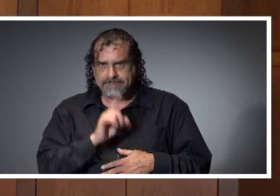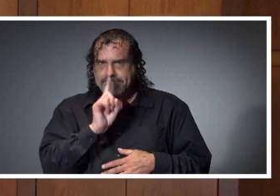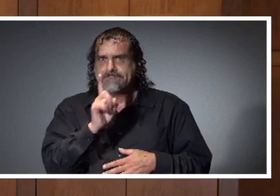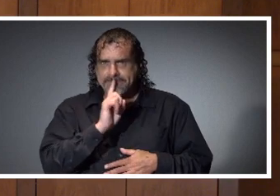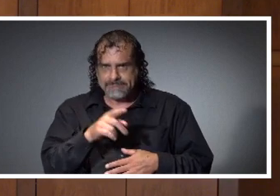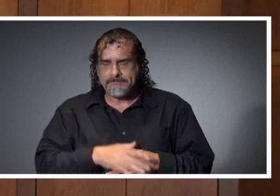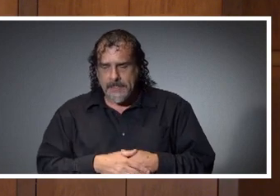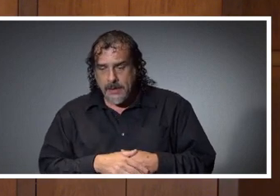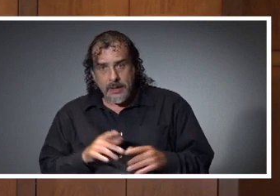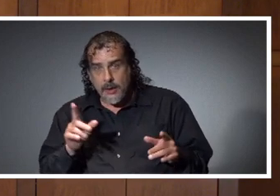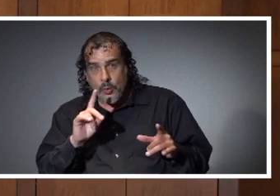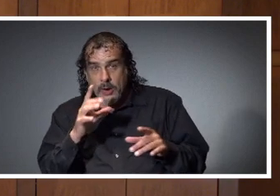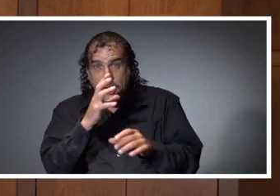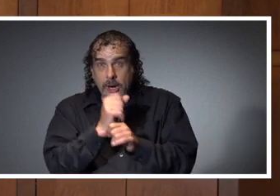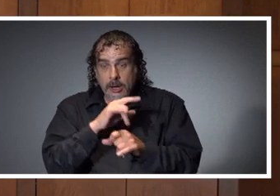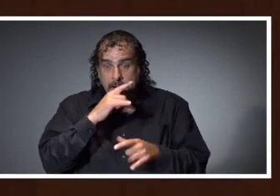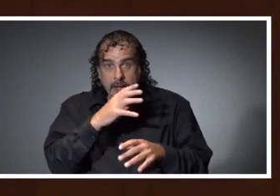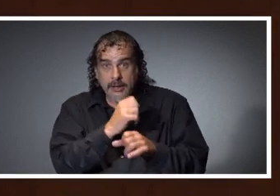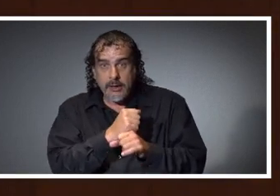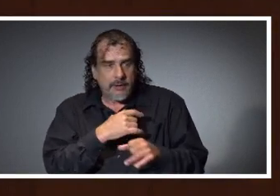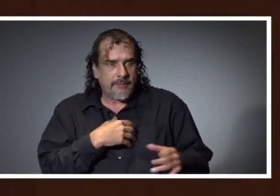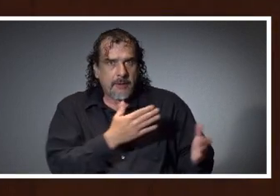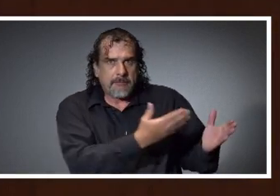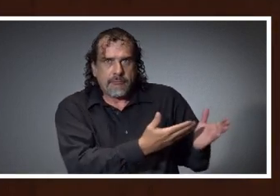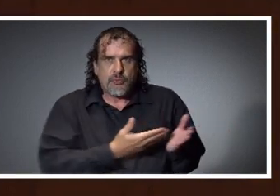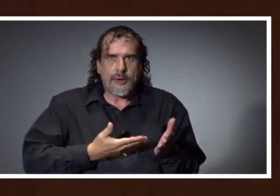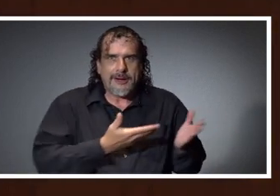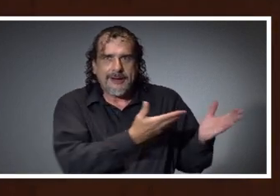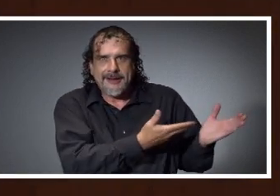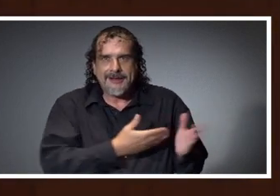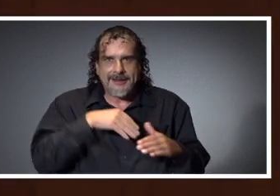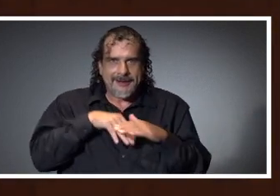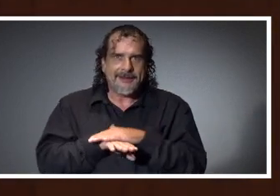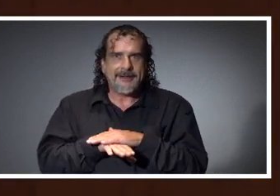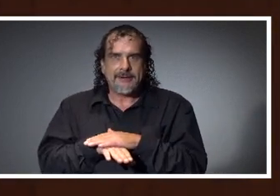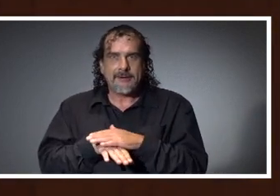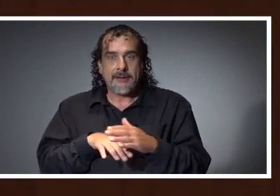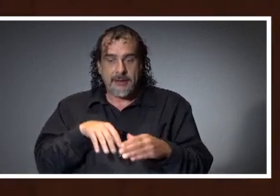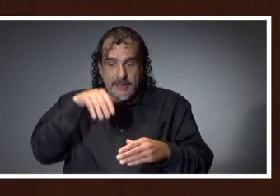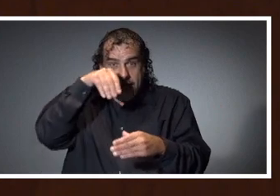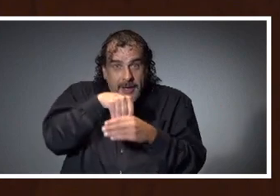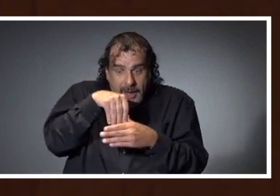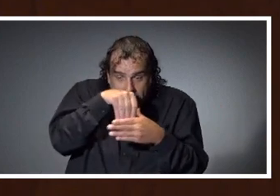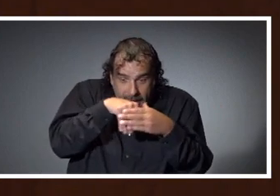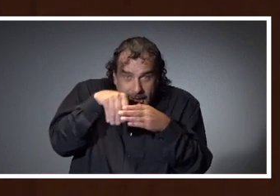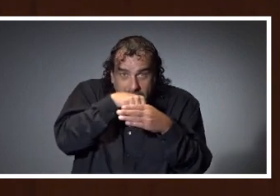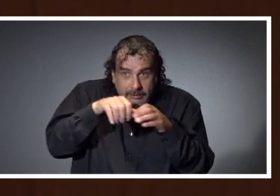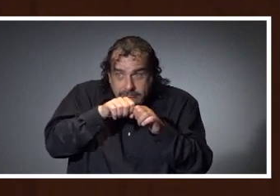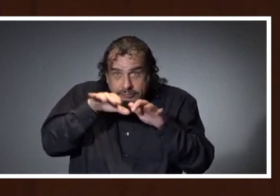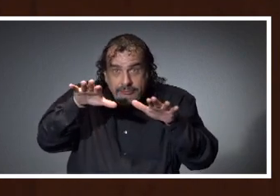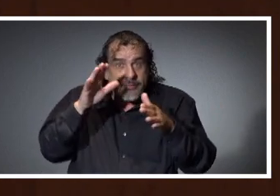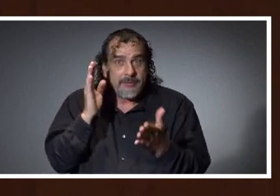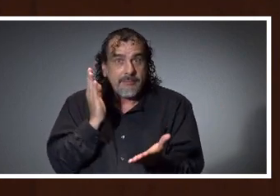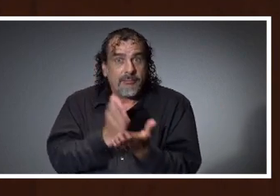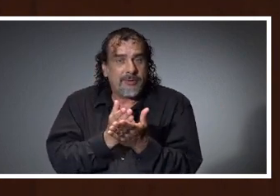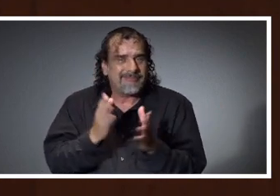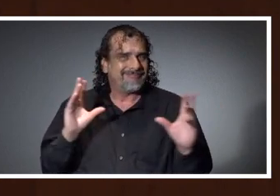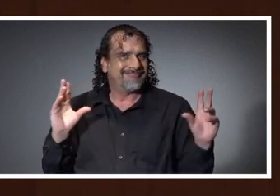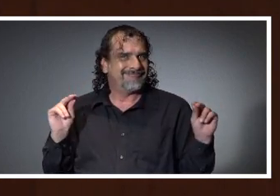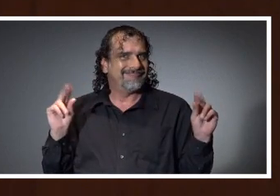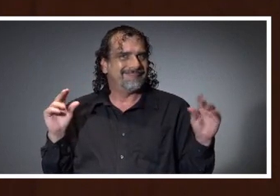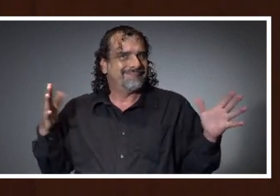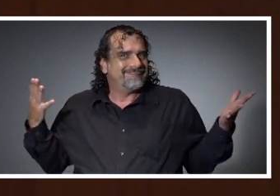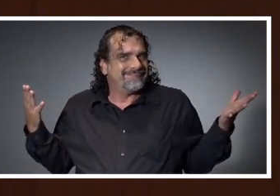it, still now it's they're bringing it with them. We don't have any evidence of transmission within a school, not